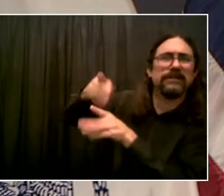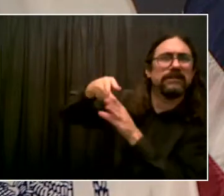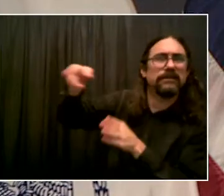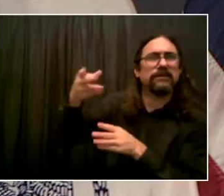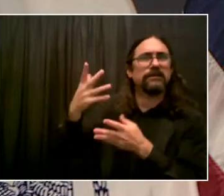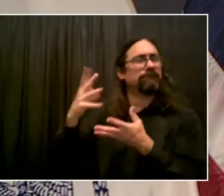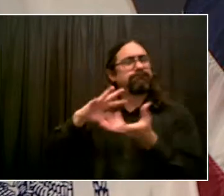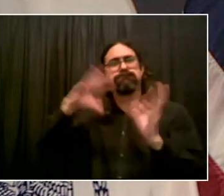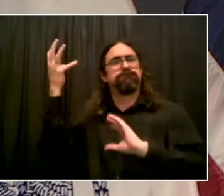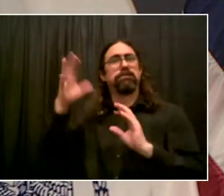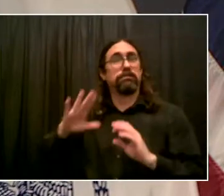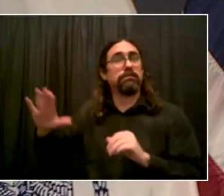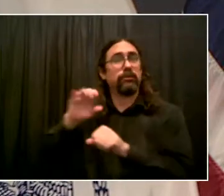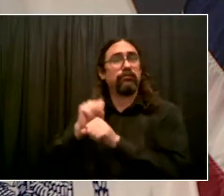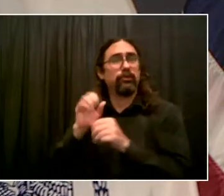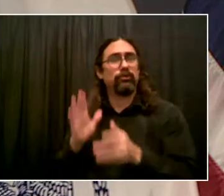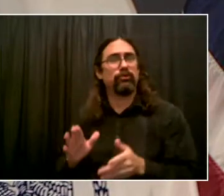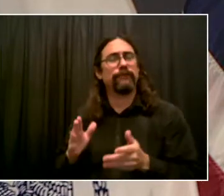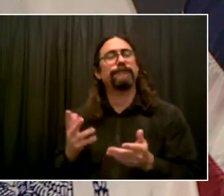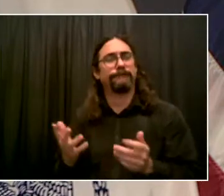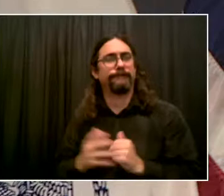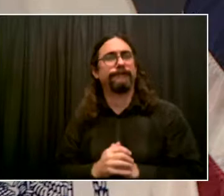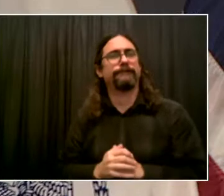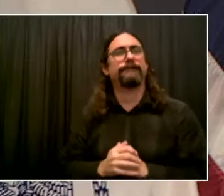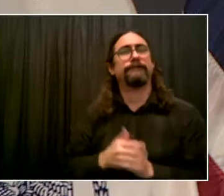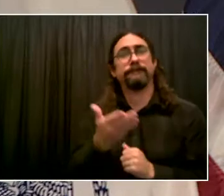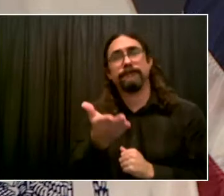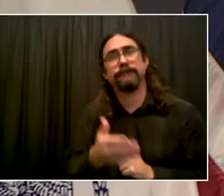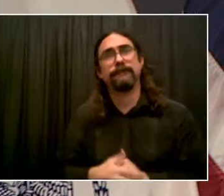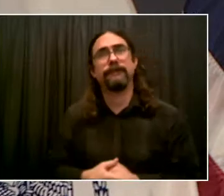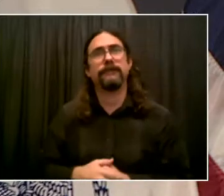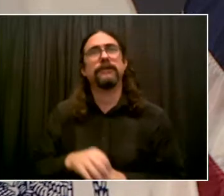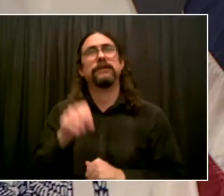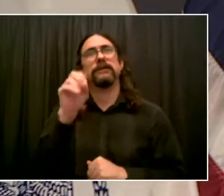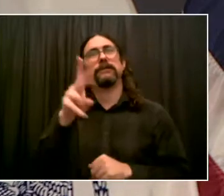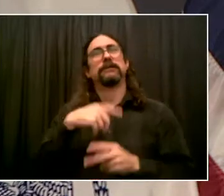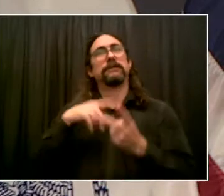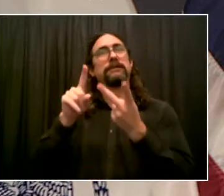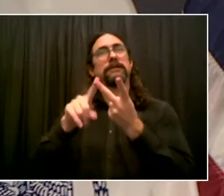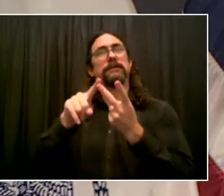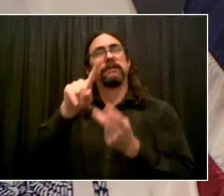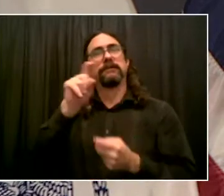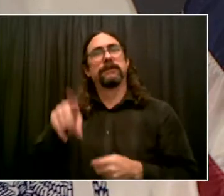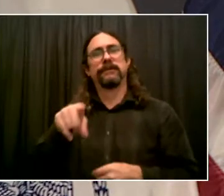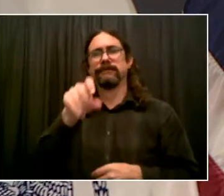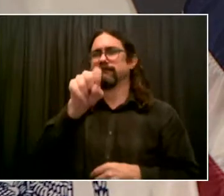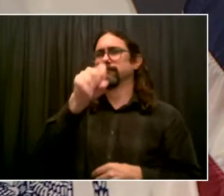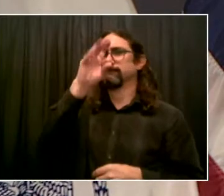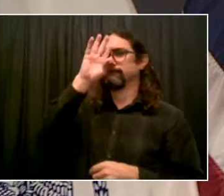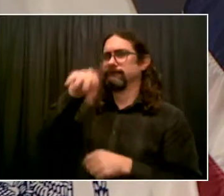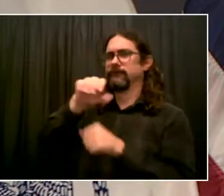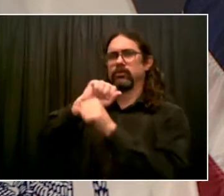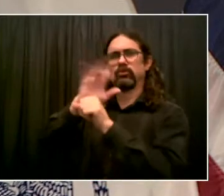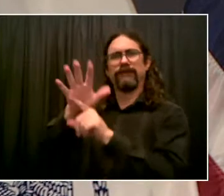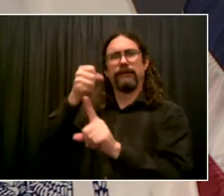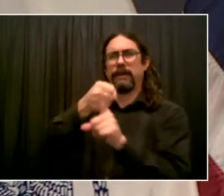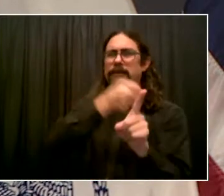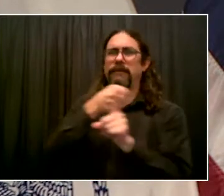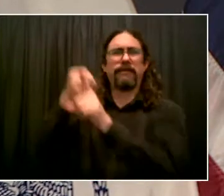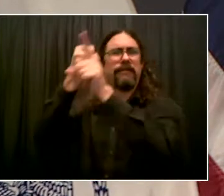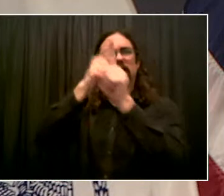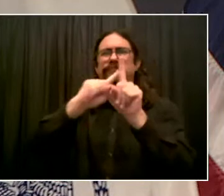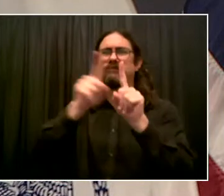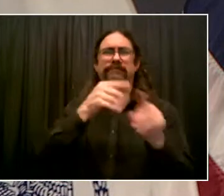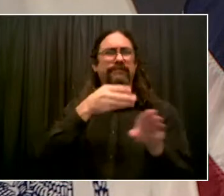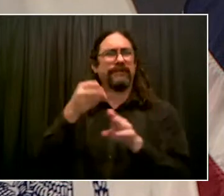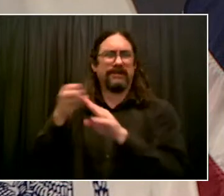There were many industries that were affected by the pandemic, but I'd have to move on to my next question. Do you think that the hotels that closed did so because they have tons of extra